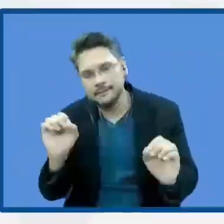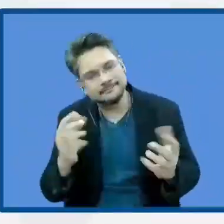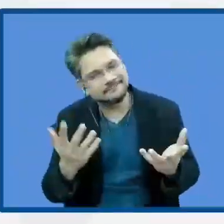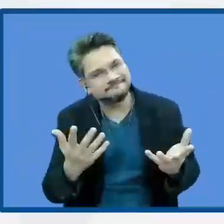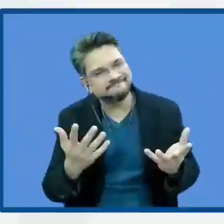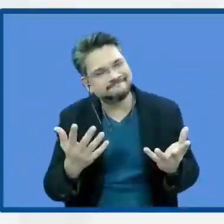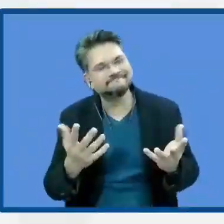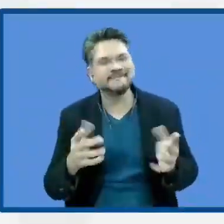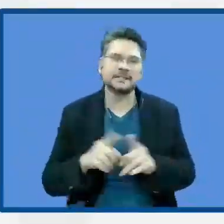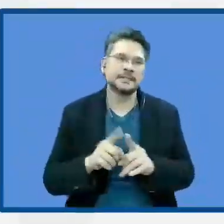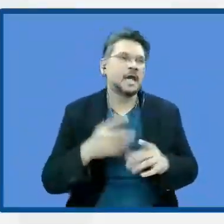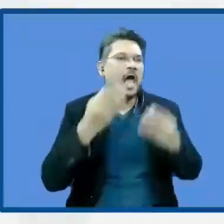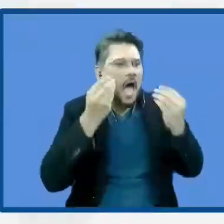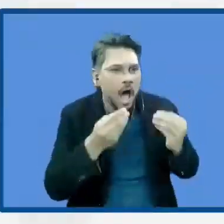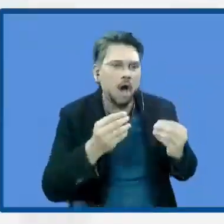uncertainty,